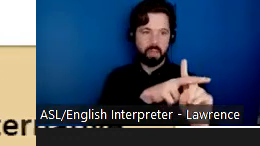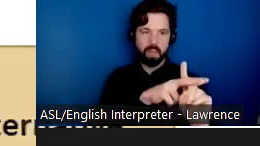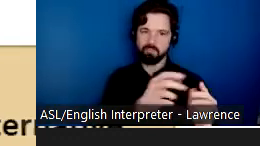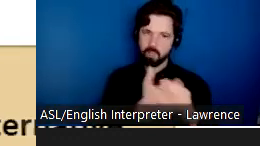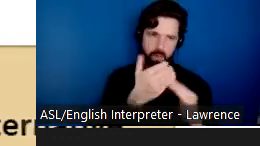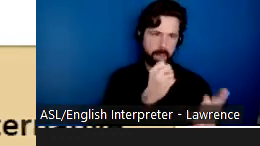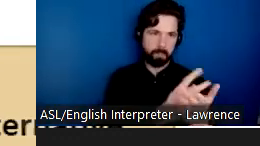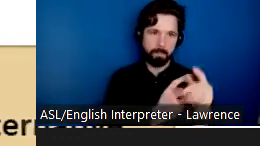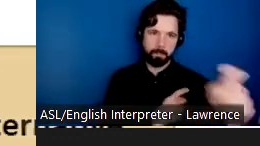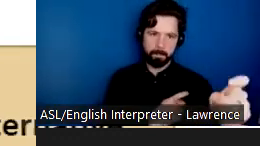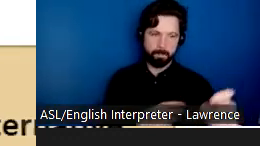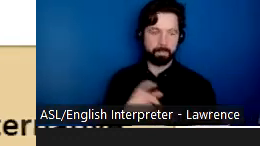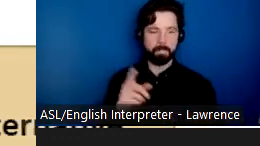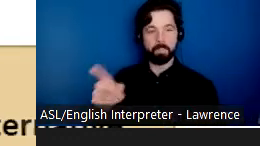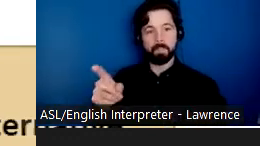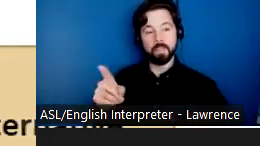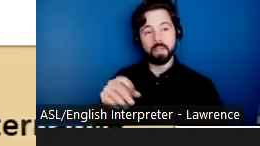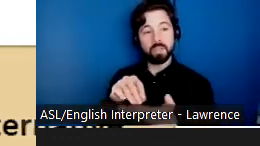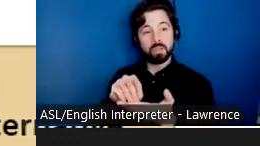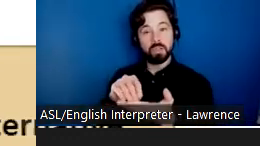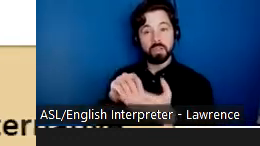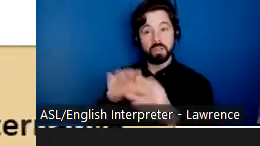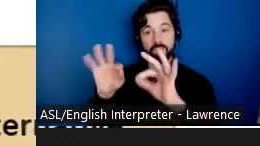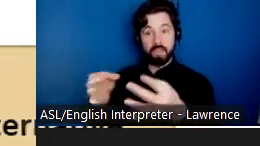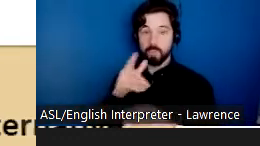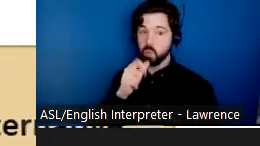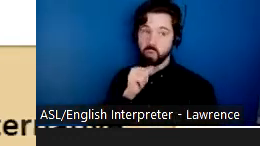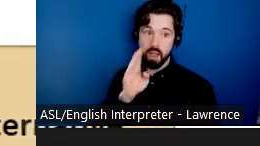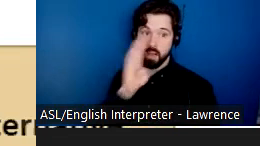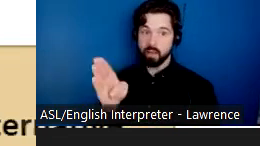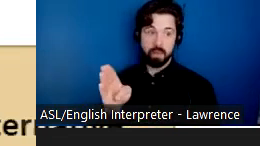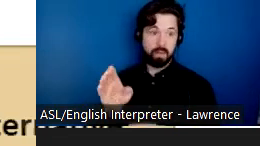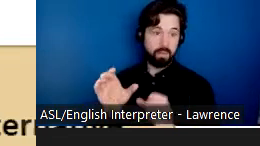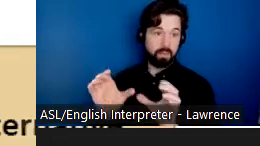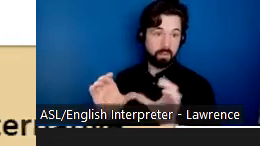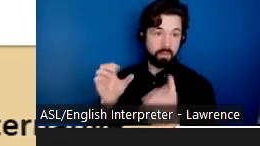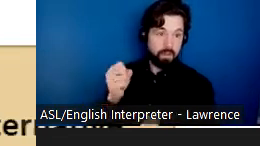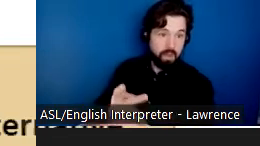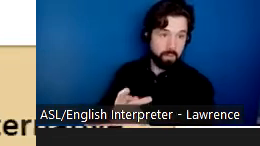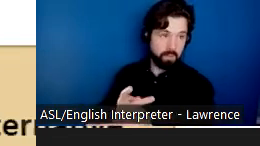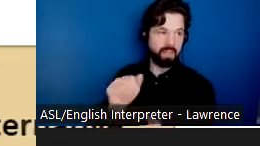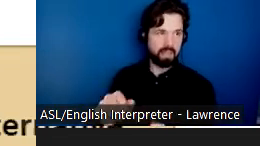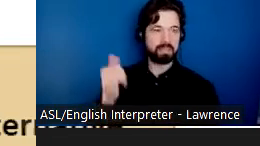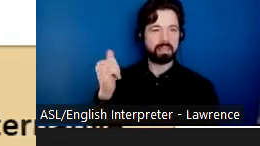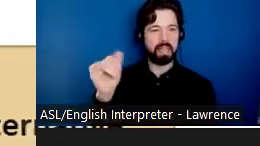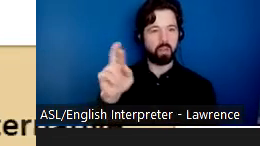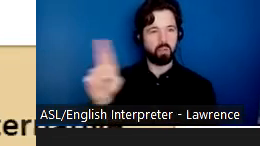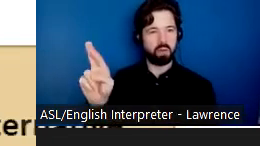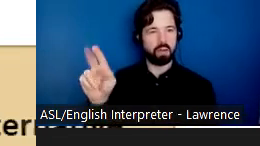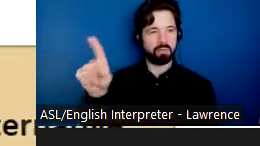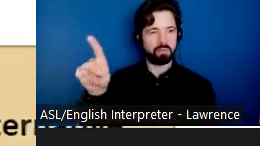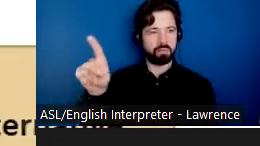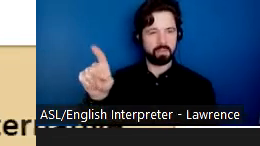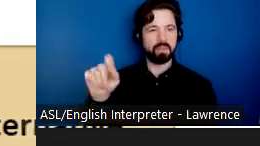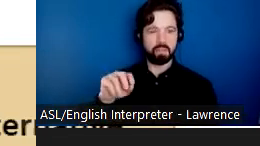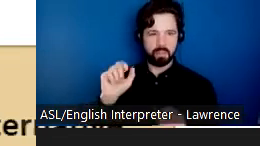For children who are not streamlined certified, those are in the yellowish color on the right. Alternative income forms